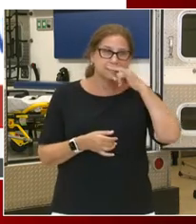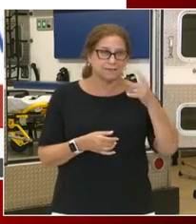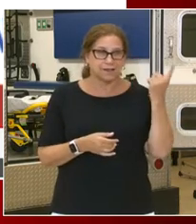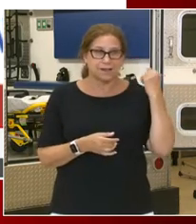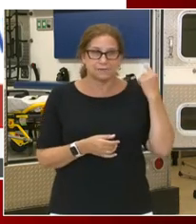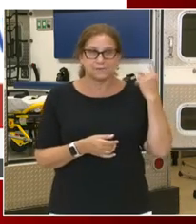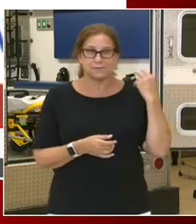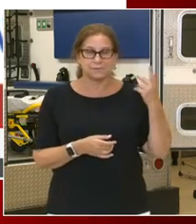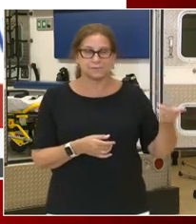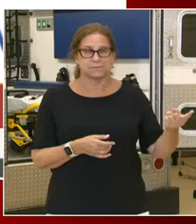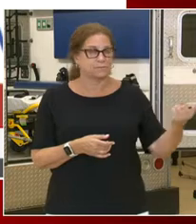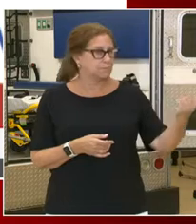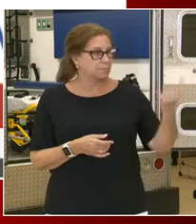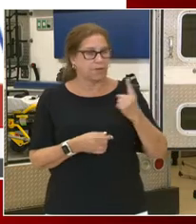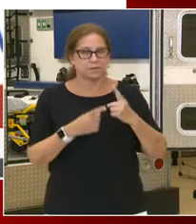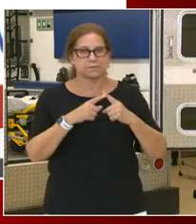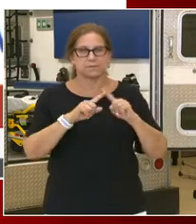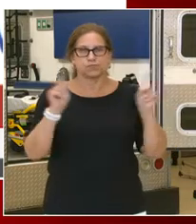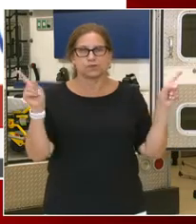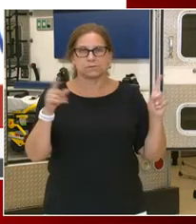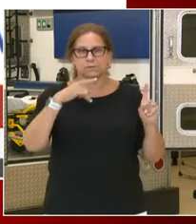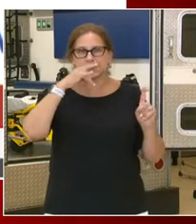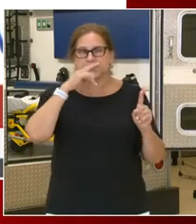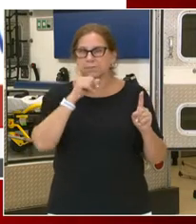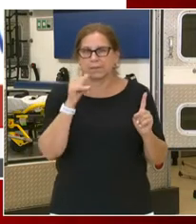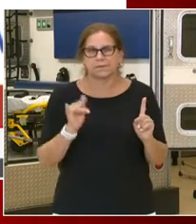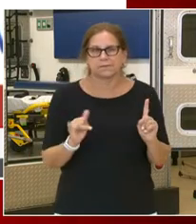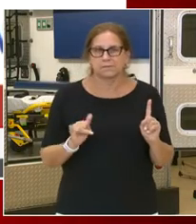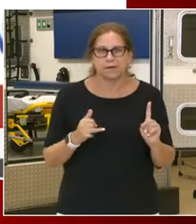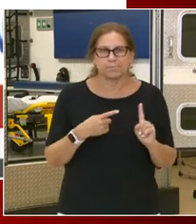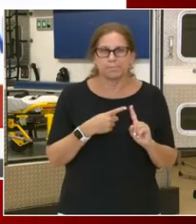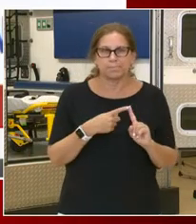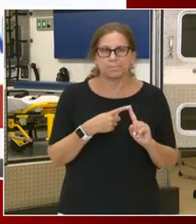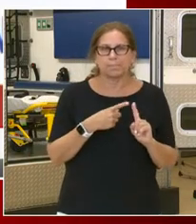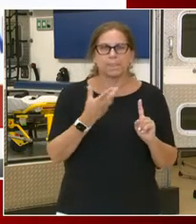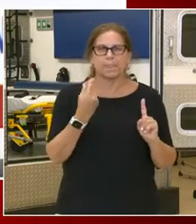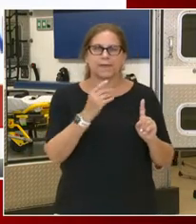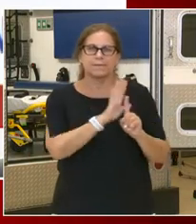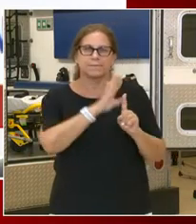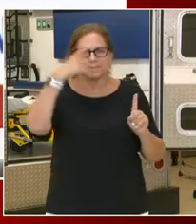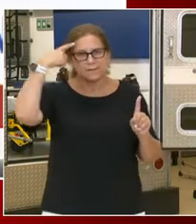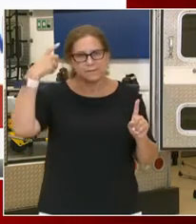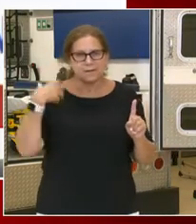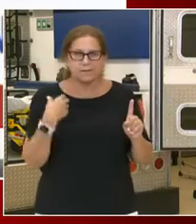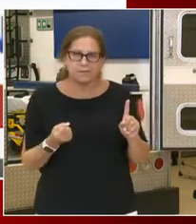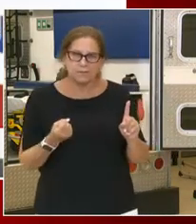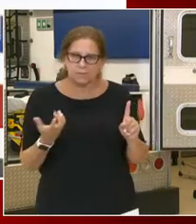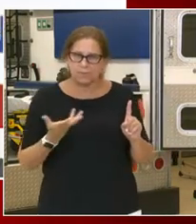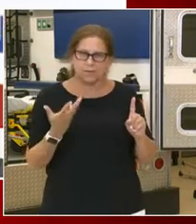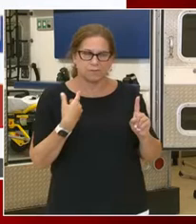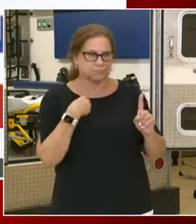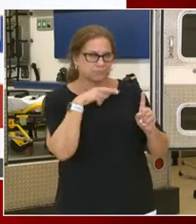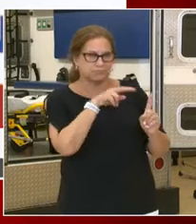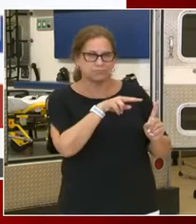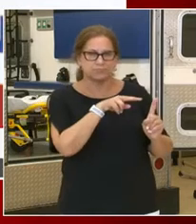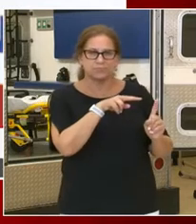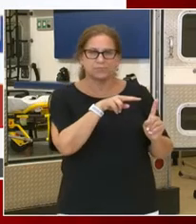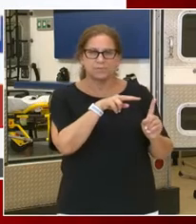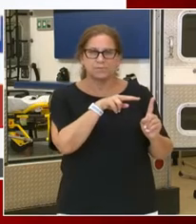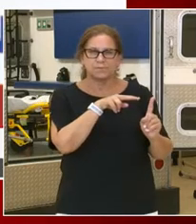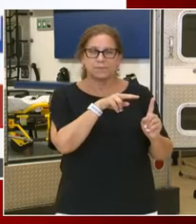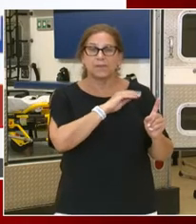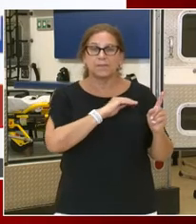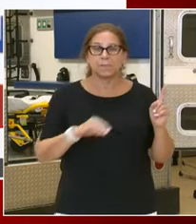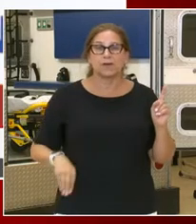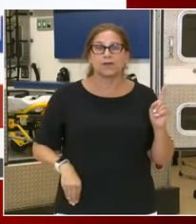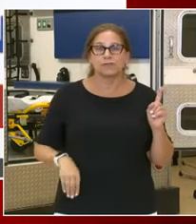educators the importance of focusing on mental wellness and mental health. And because of that, the mayor has included in her budget millions and millions of